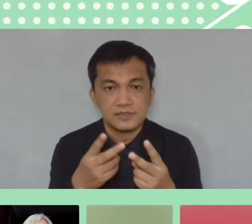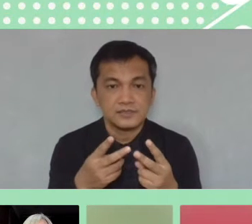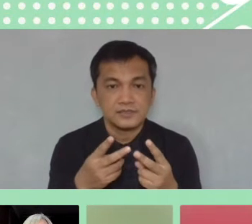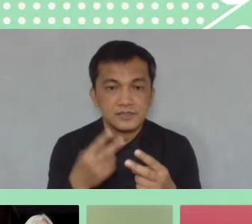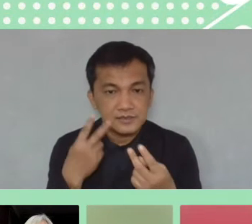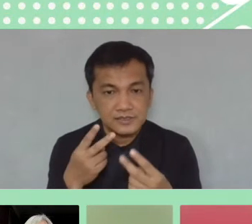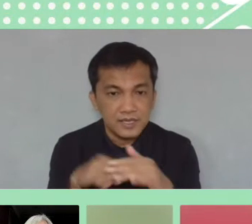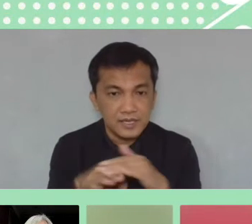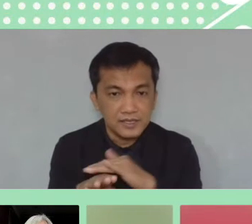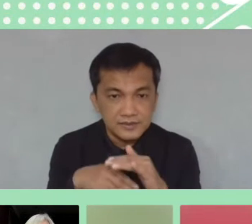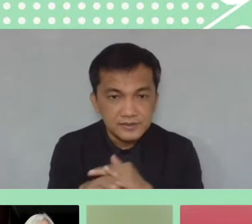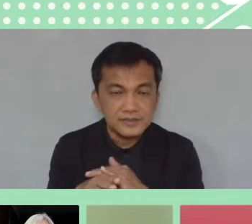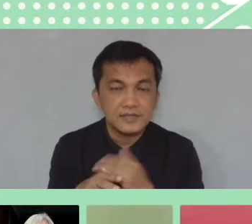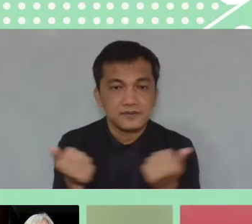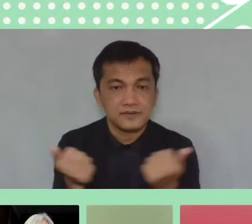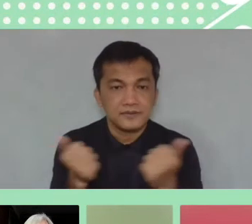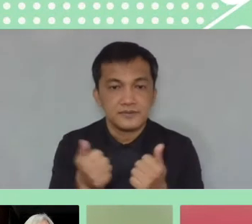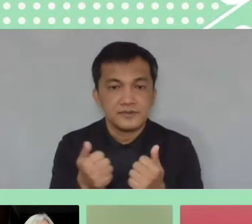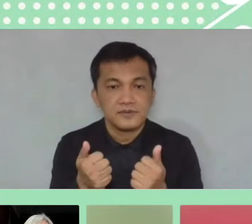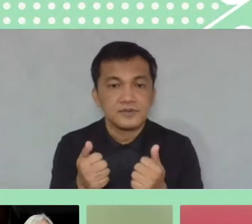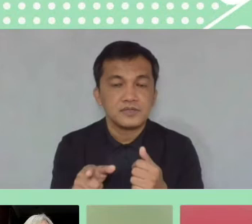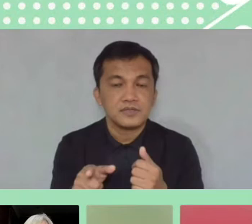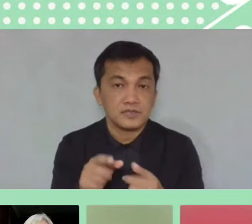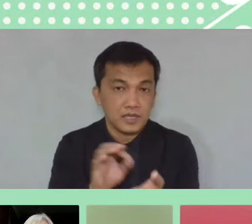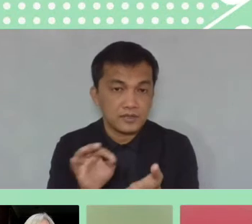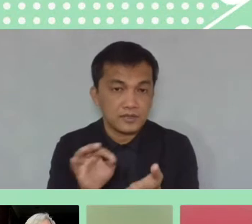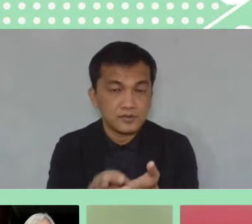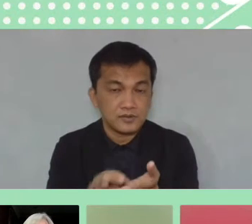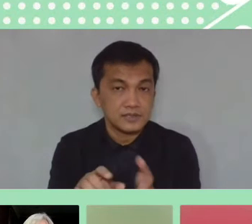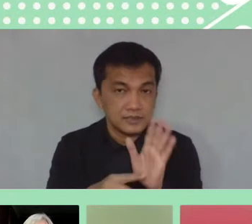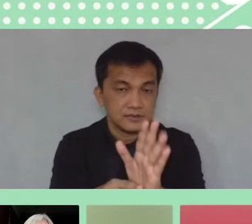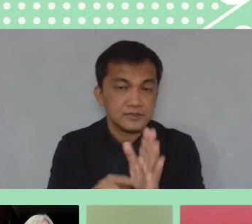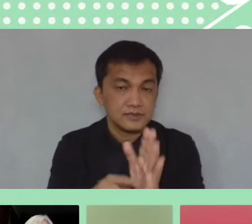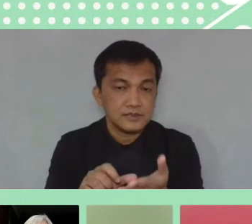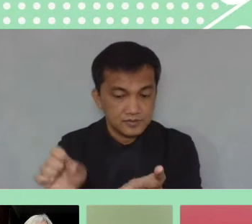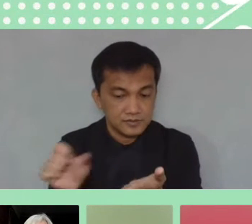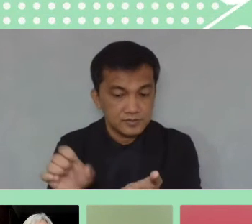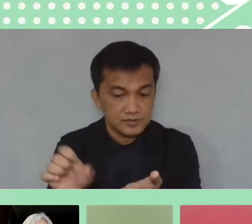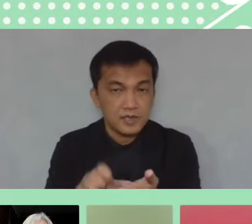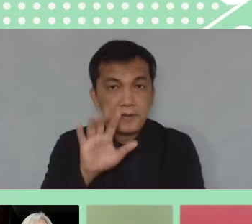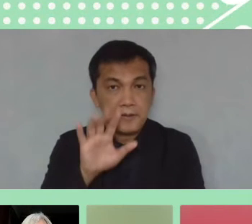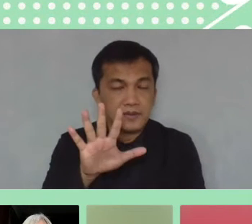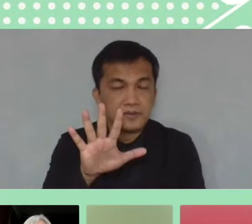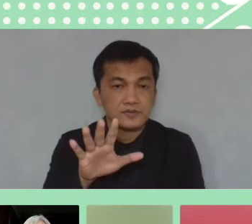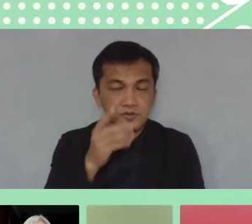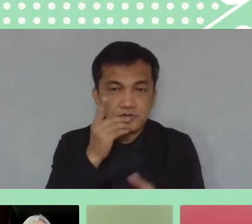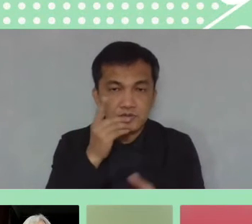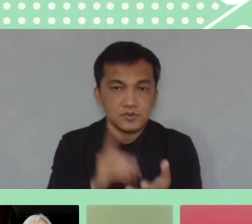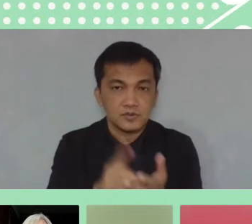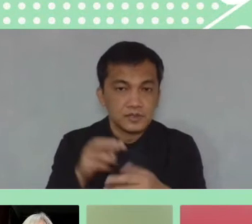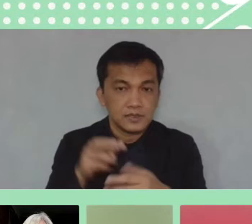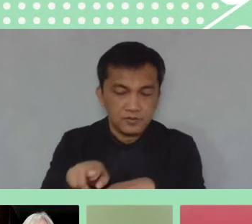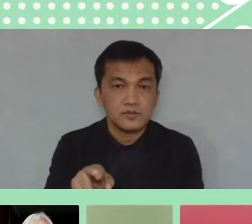still access. There are PDFs available at the bit.ly account that you see on the slide. So all these 5 guidance documents are